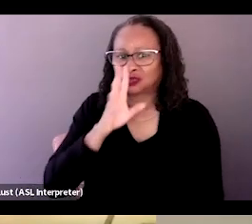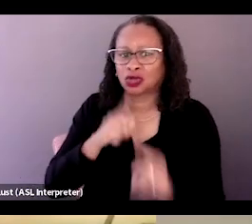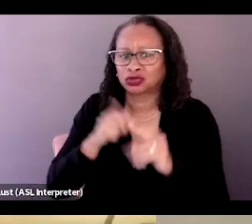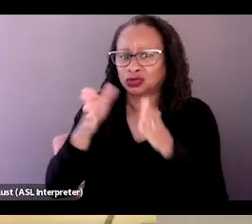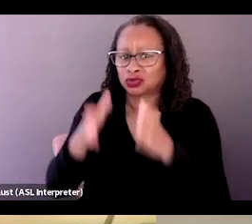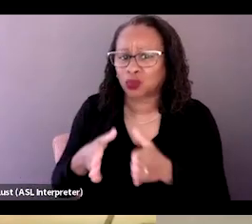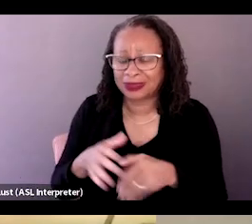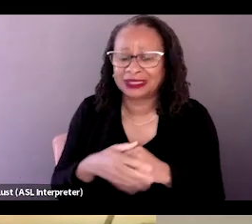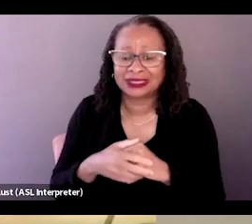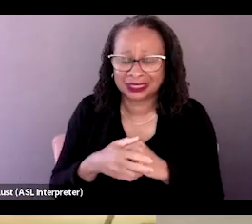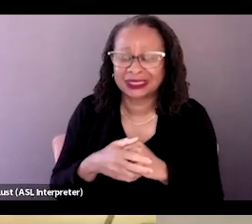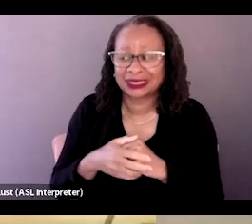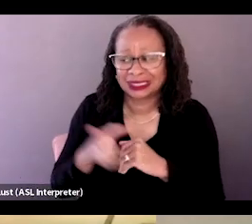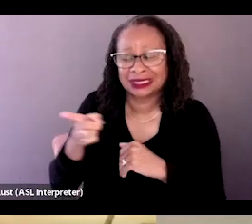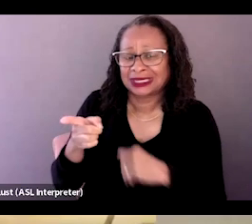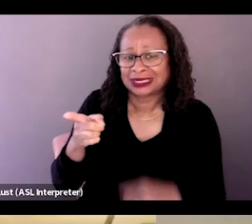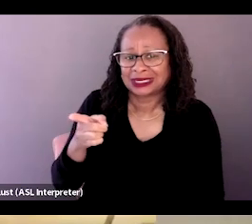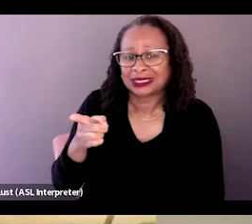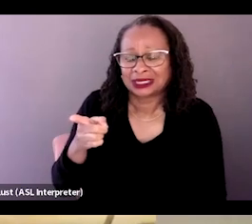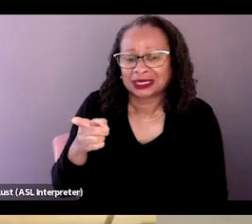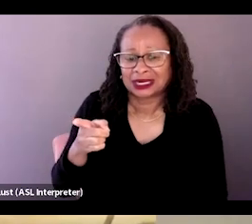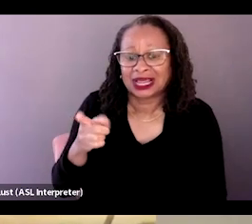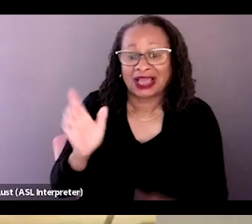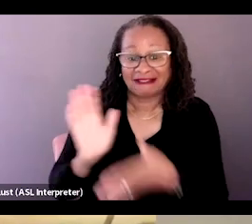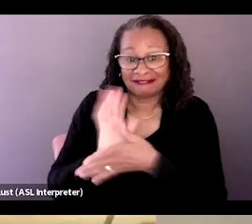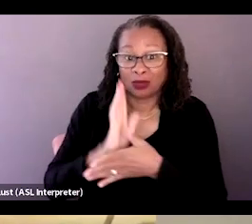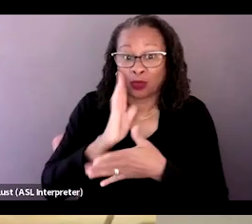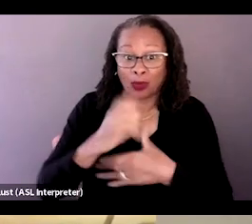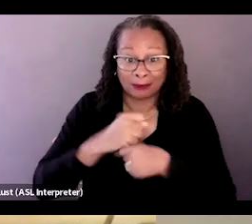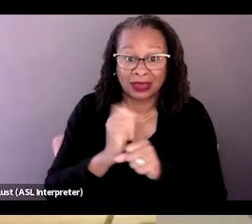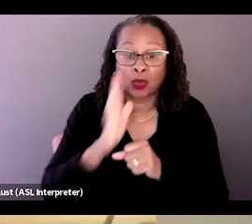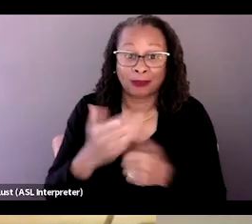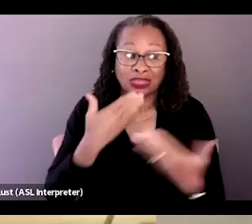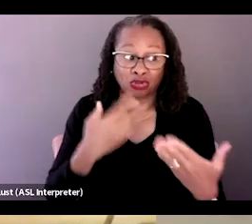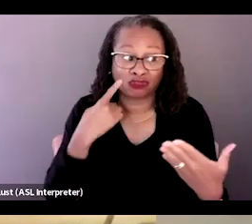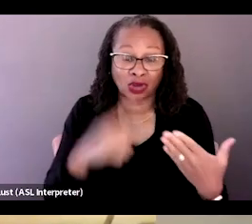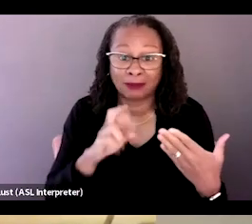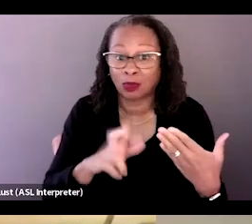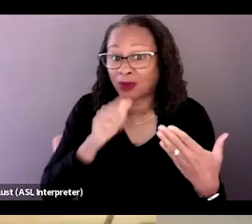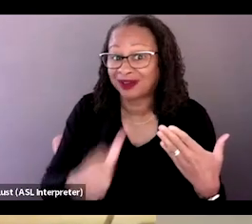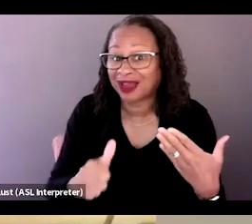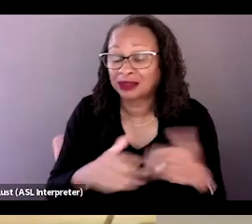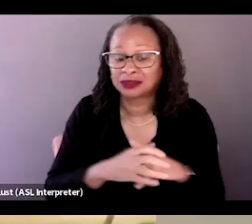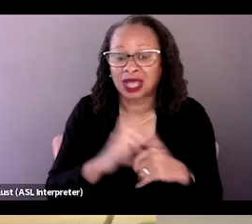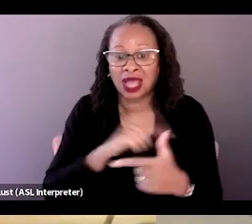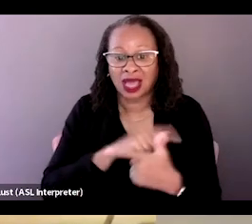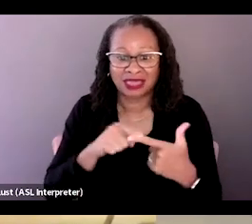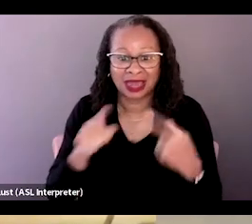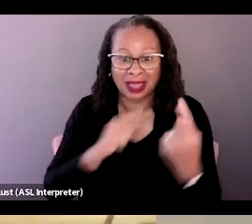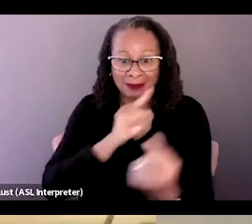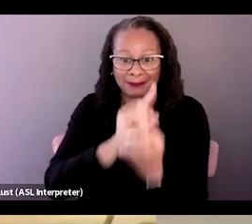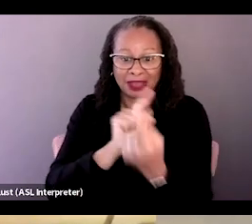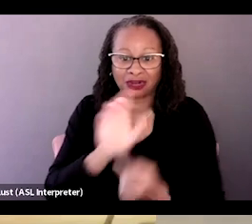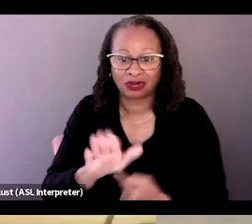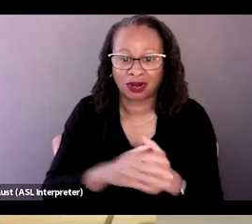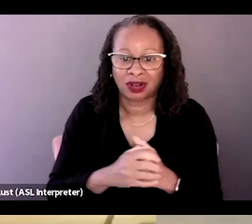see, you know, is this film that we're going to make, is it going to be good for him or not? And then when I saw her, I was like totally